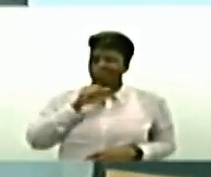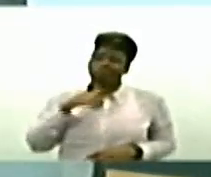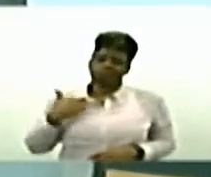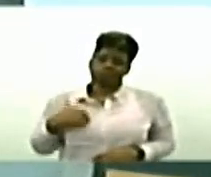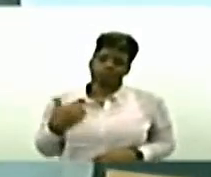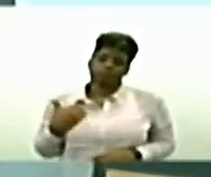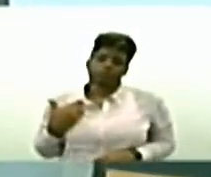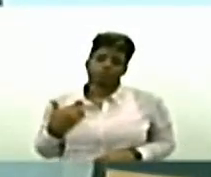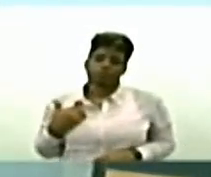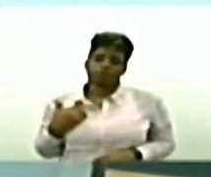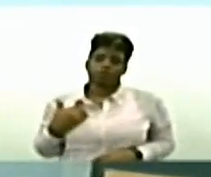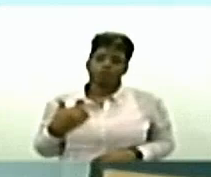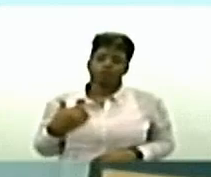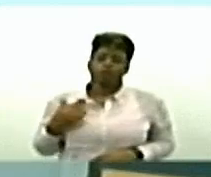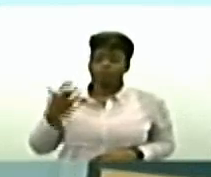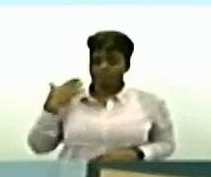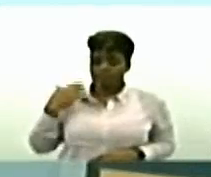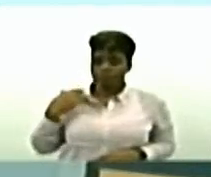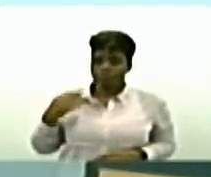used to be involved in tours.